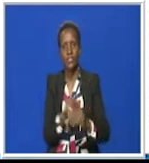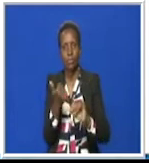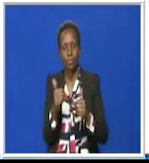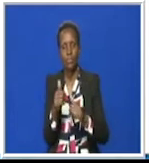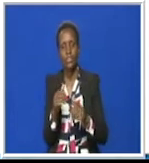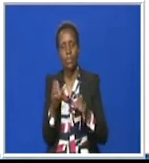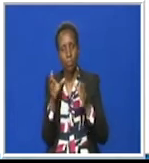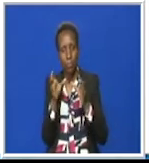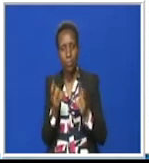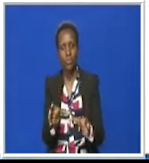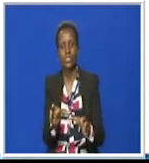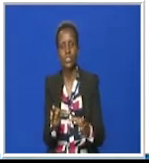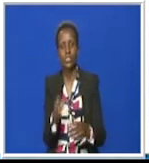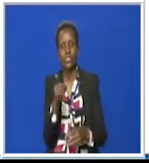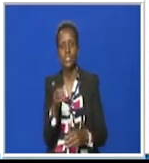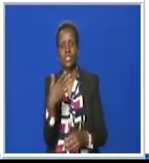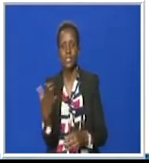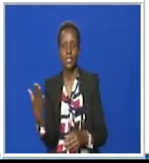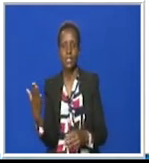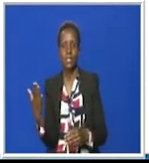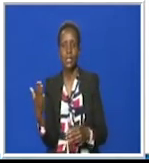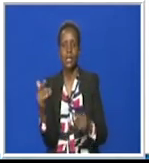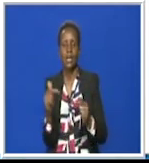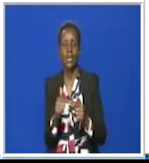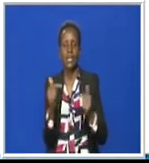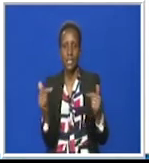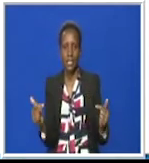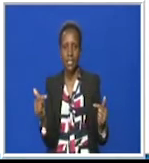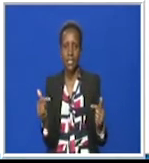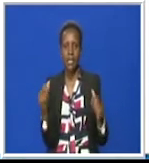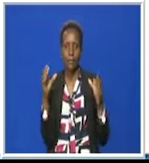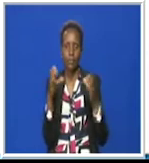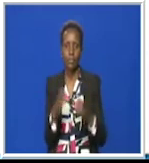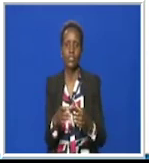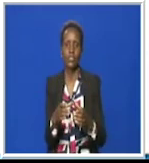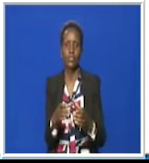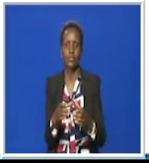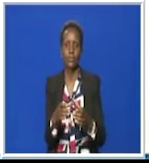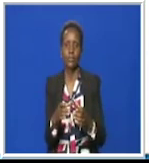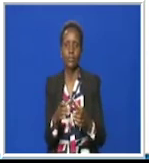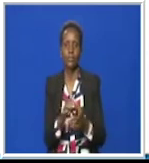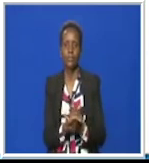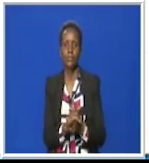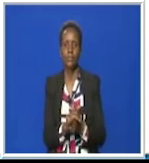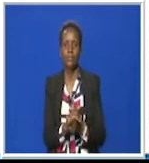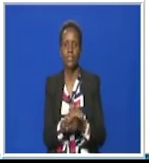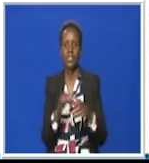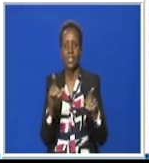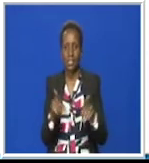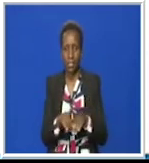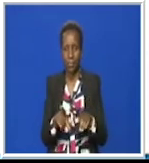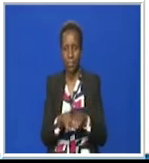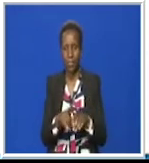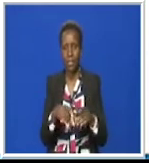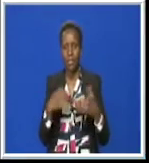or pushes these substances against a concentration gradient. It is also